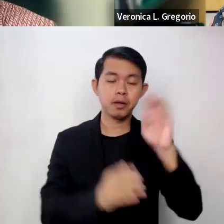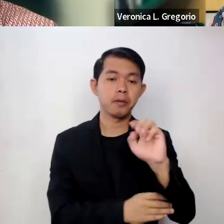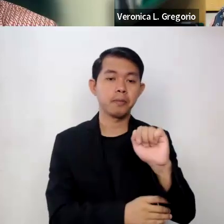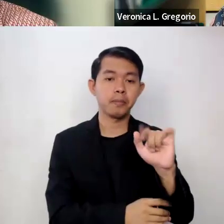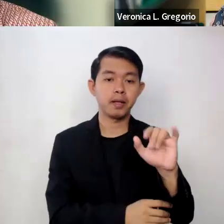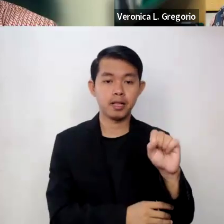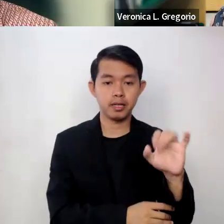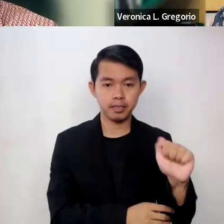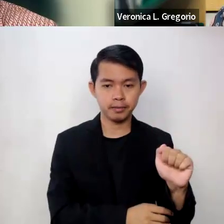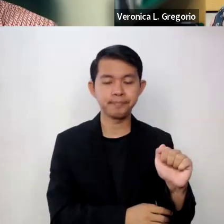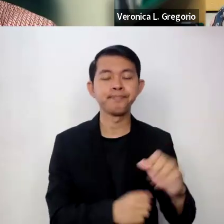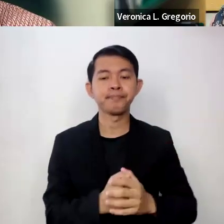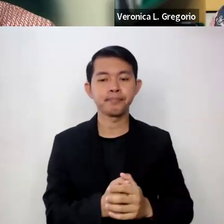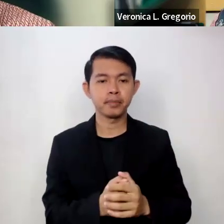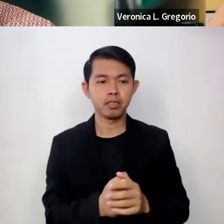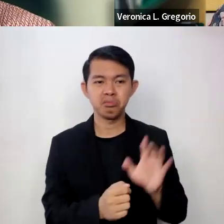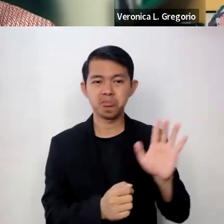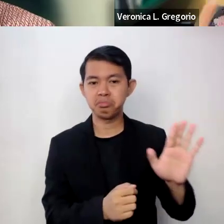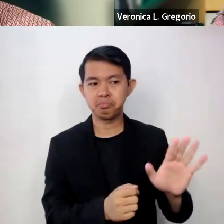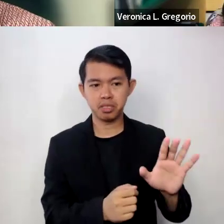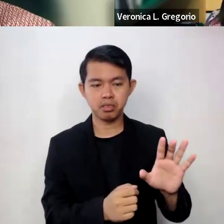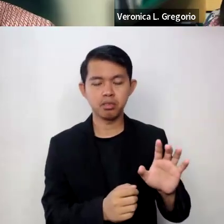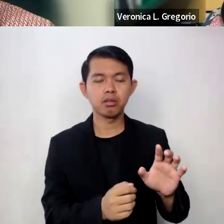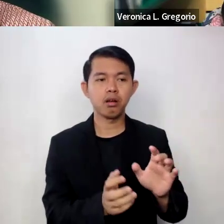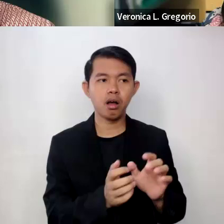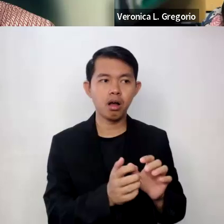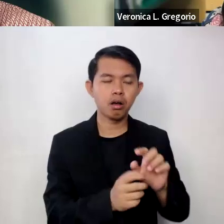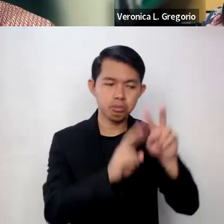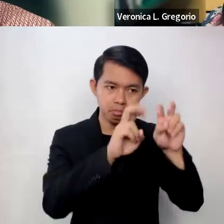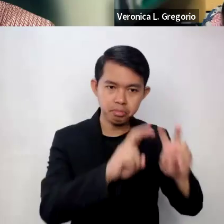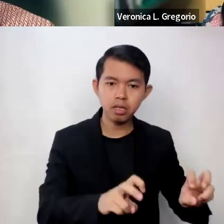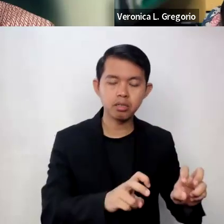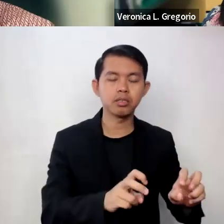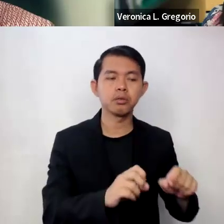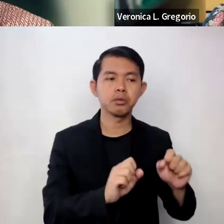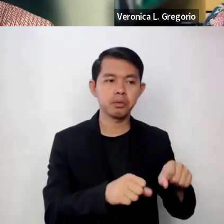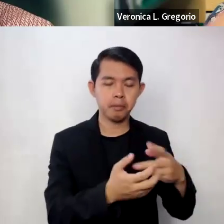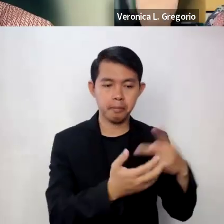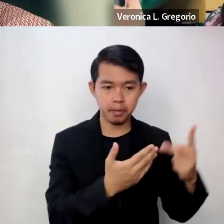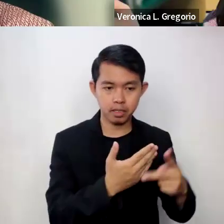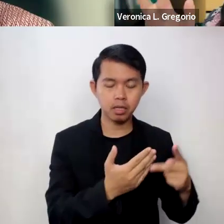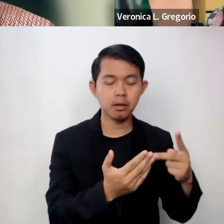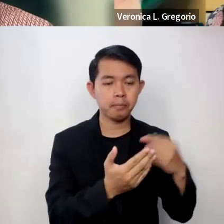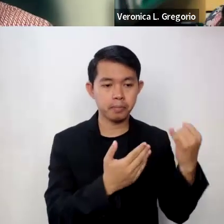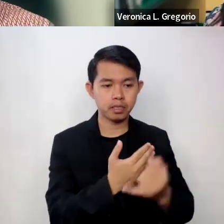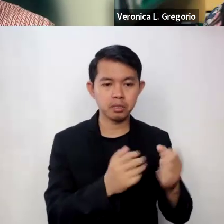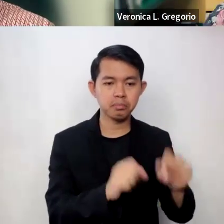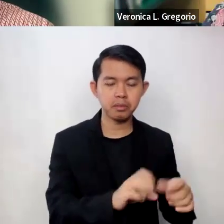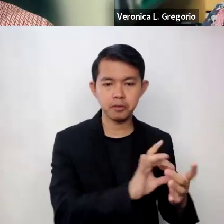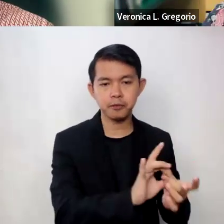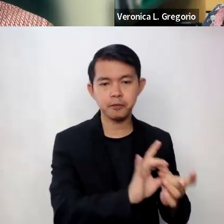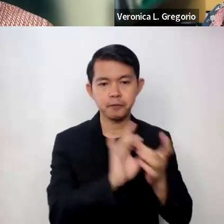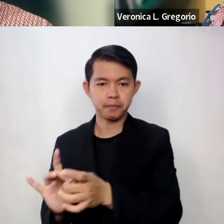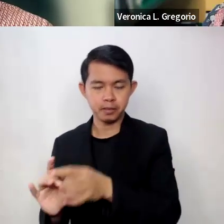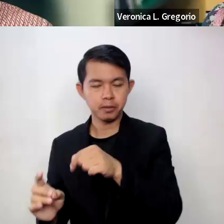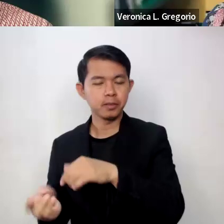kung paano decoloniality ay pwedeng i-apply sa mga research projects, right? Ng students from undergrads hanggang PhD